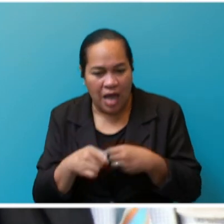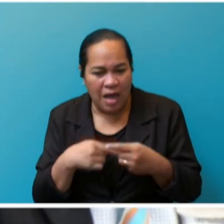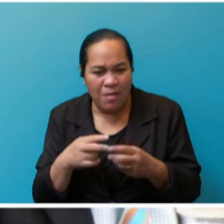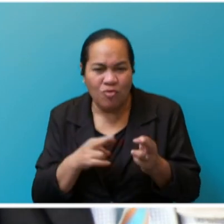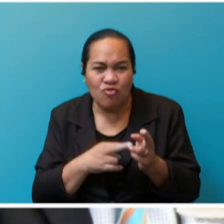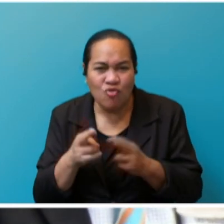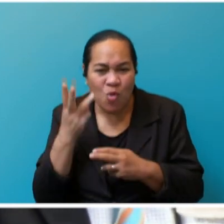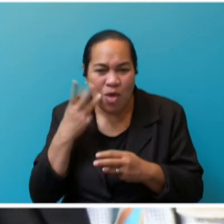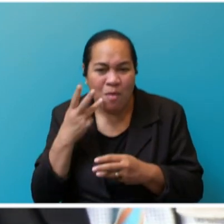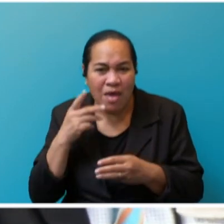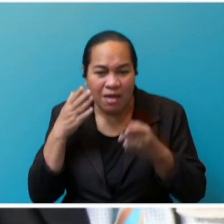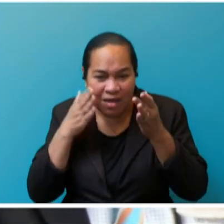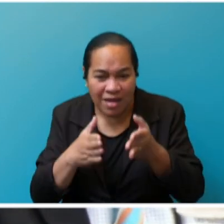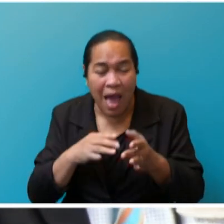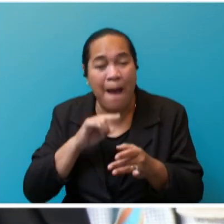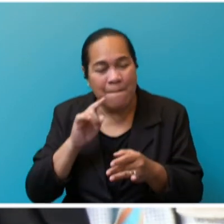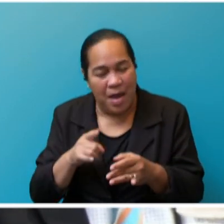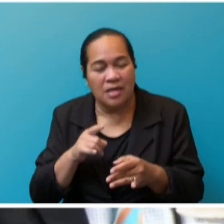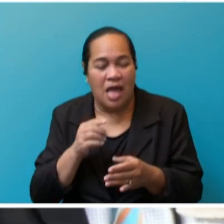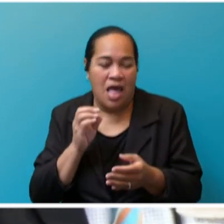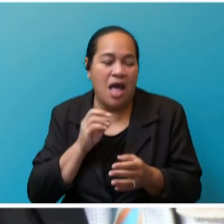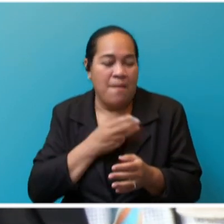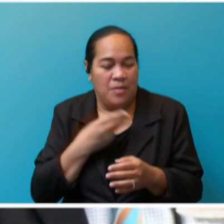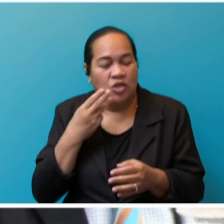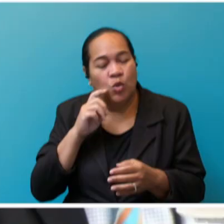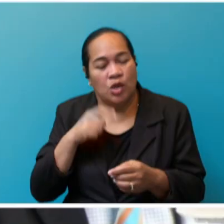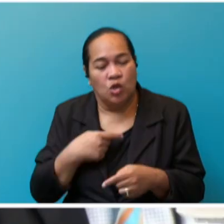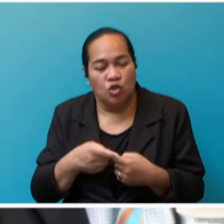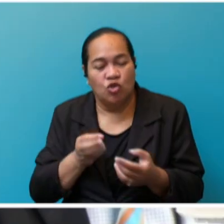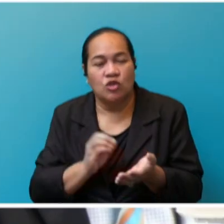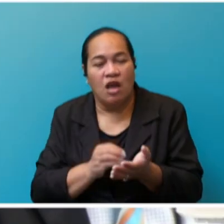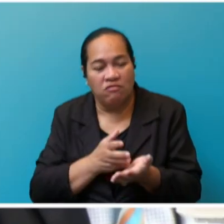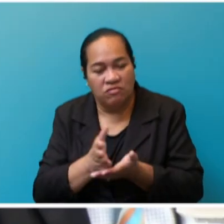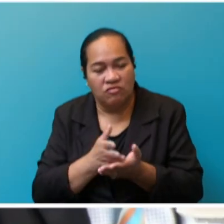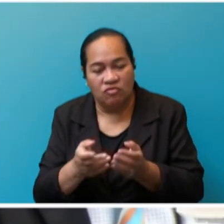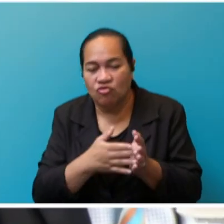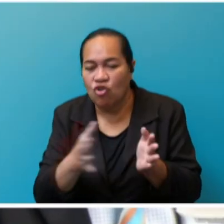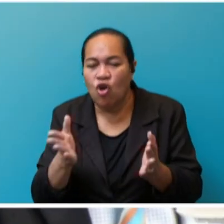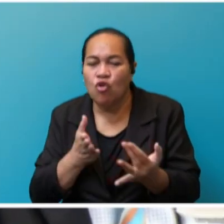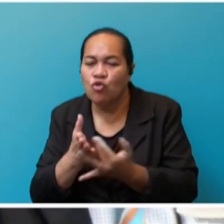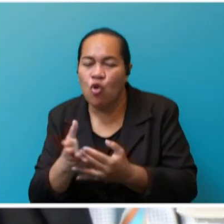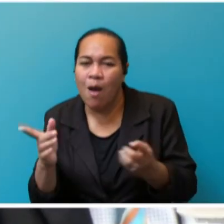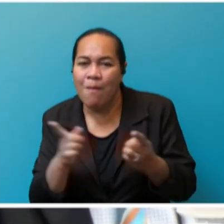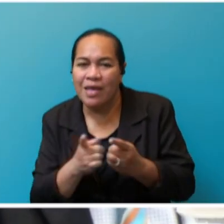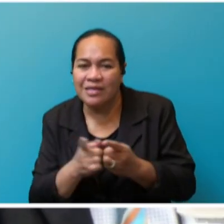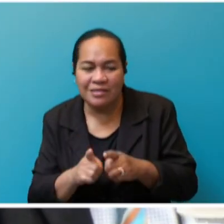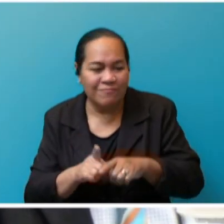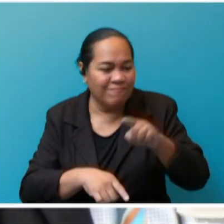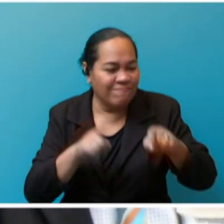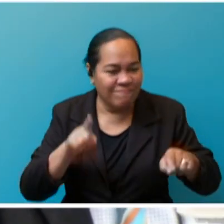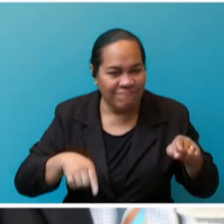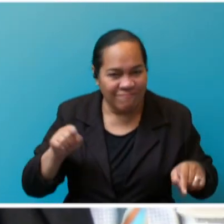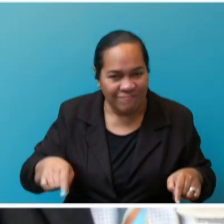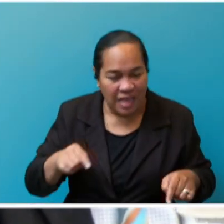our ministry will continue to deliver the services to our rural women through women's forums across the country throughout the